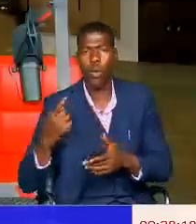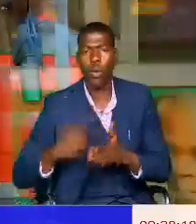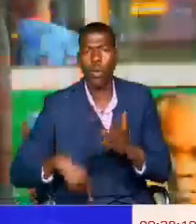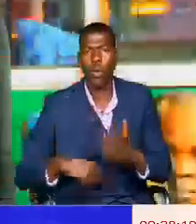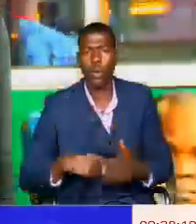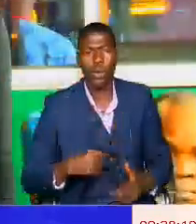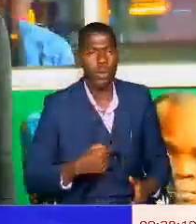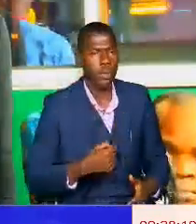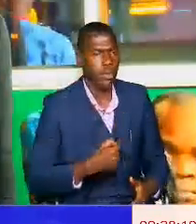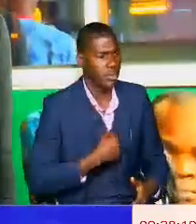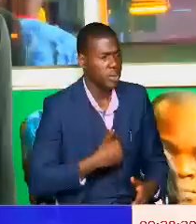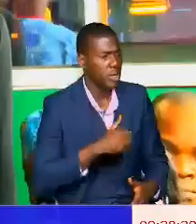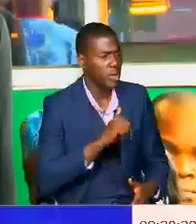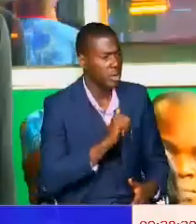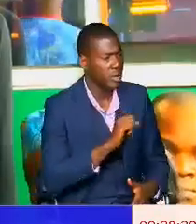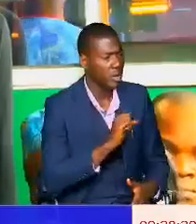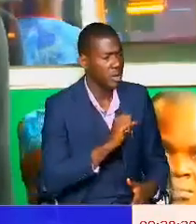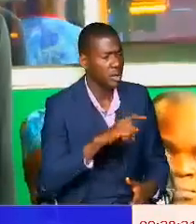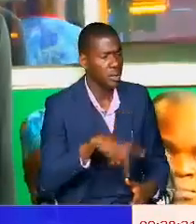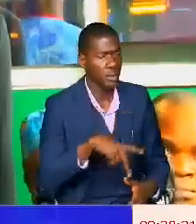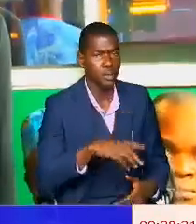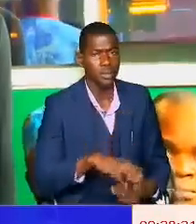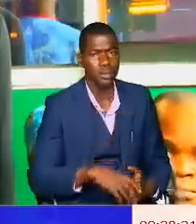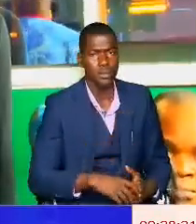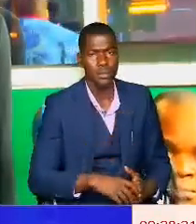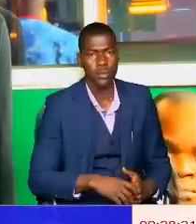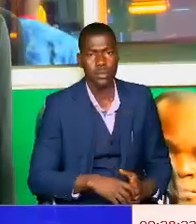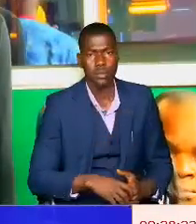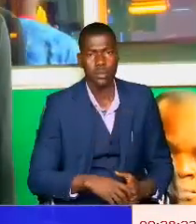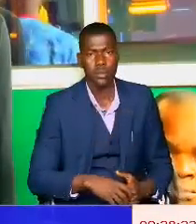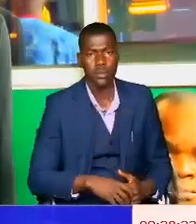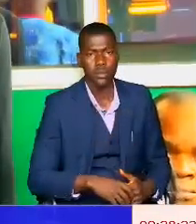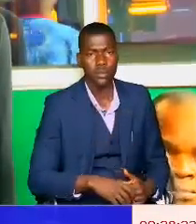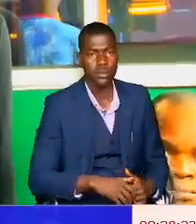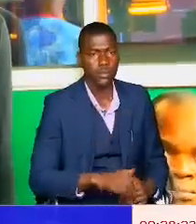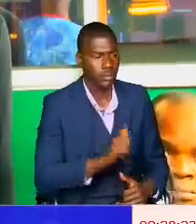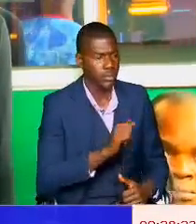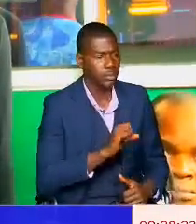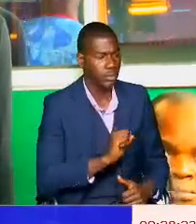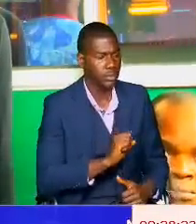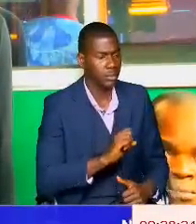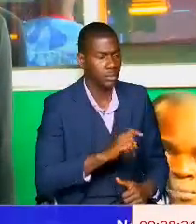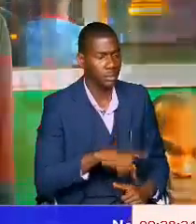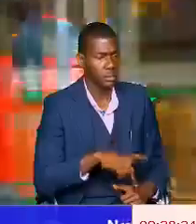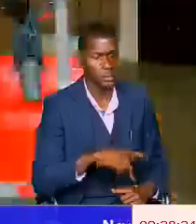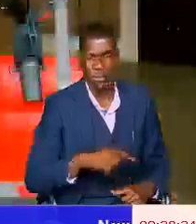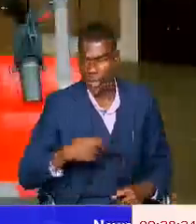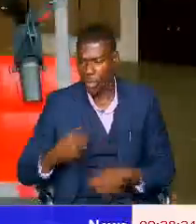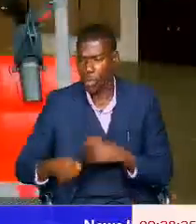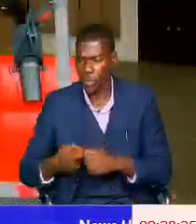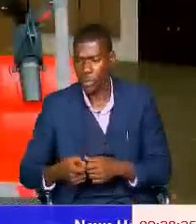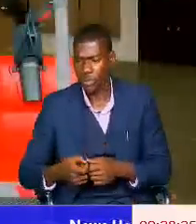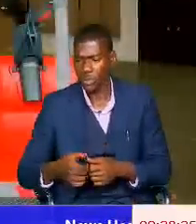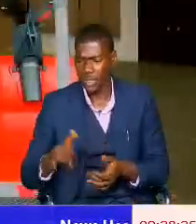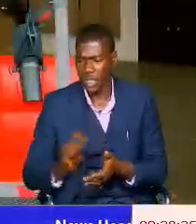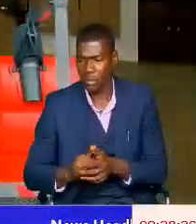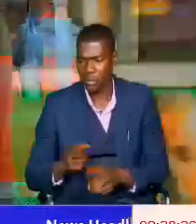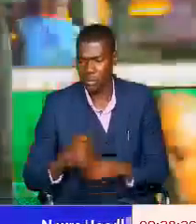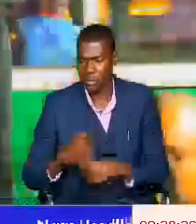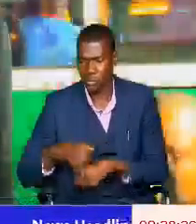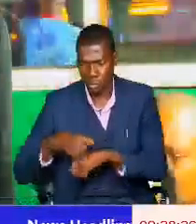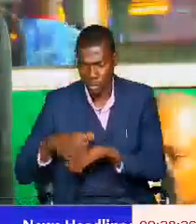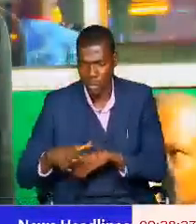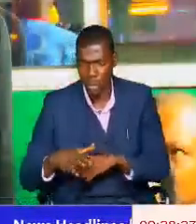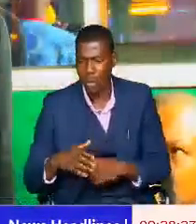ASP. And which ASP the situation? Confirmed. ASP confirmed. What will be the situation where lead to your dismissal? What happened